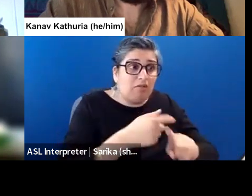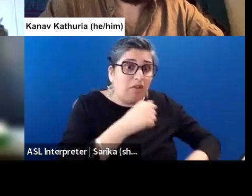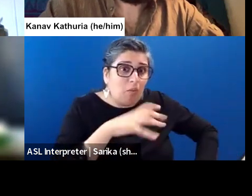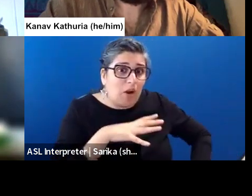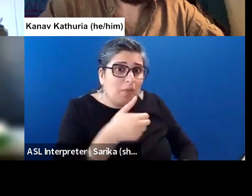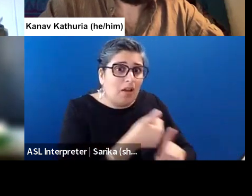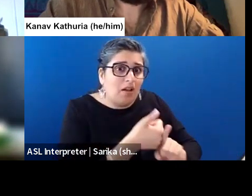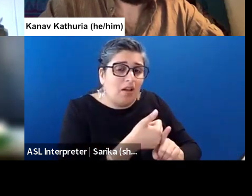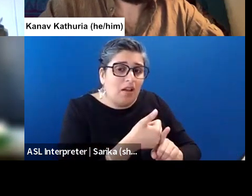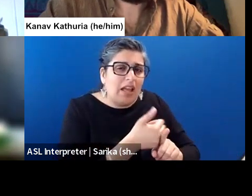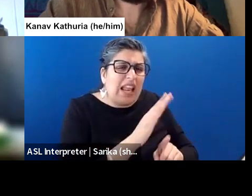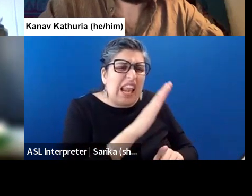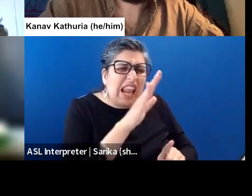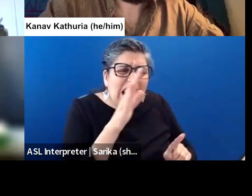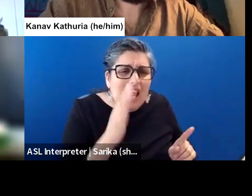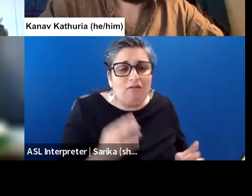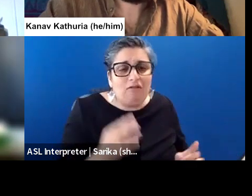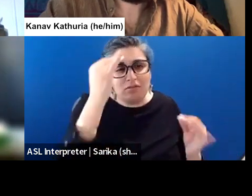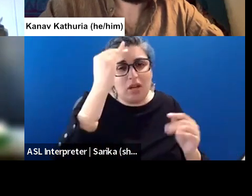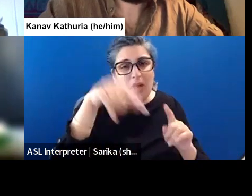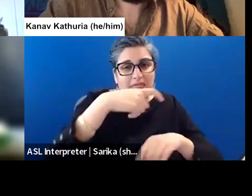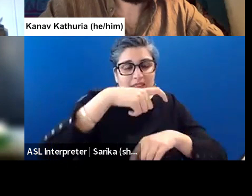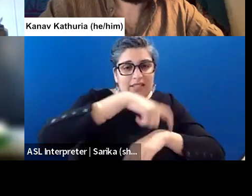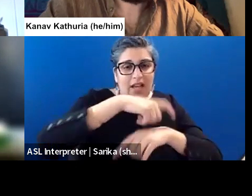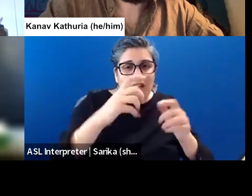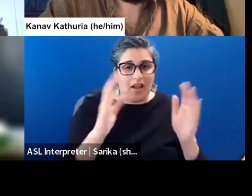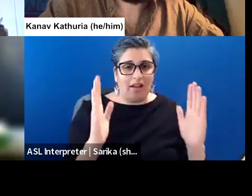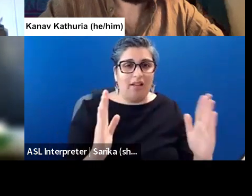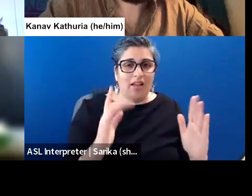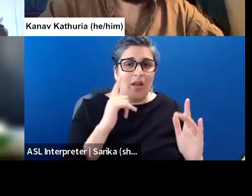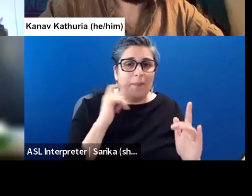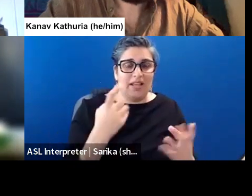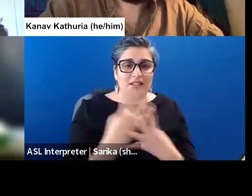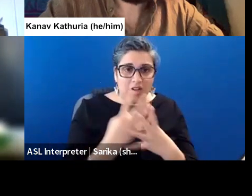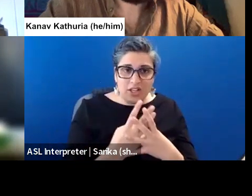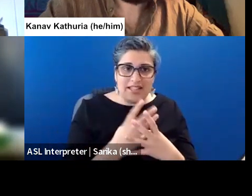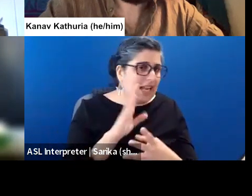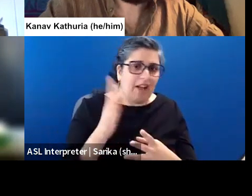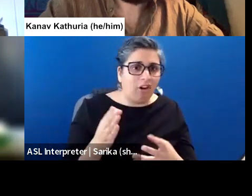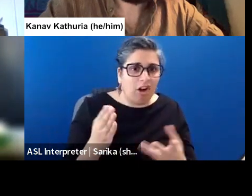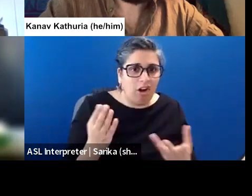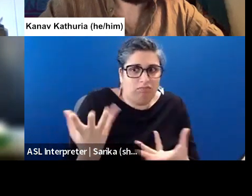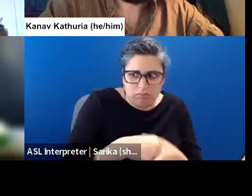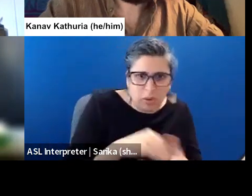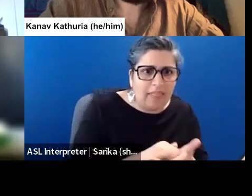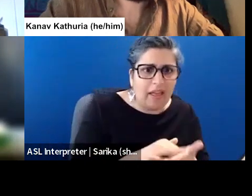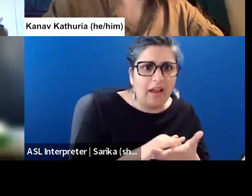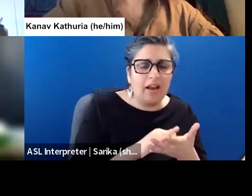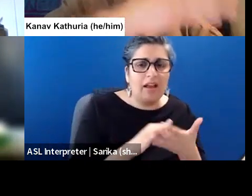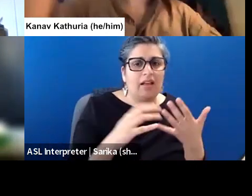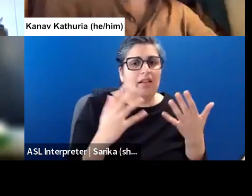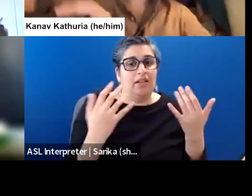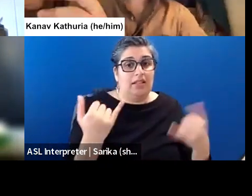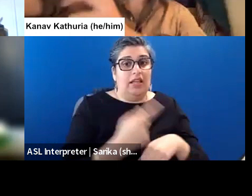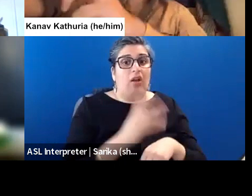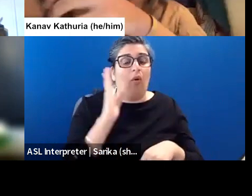never took into consideration the time frame because of incarceration. And as Taylar will